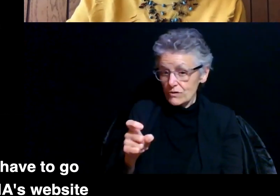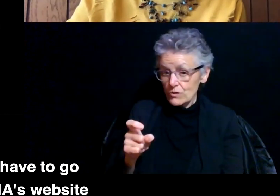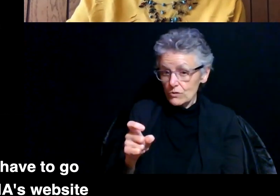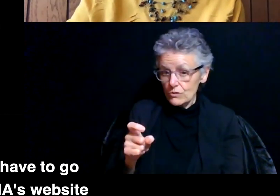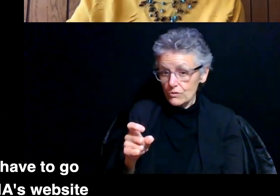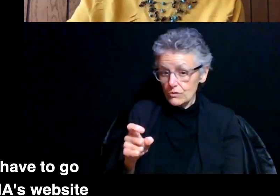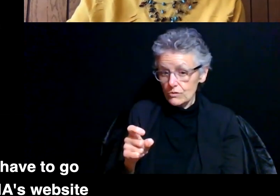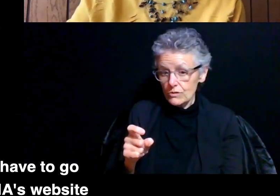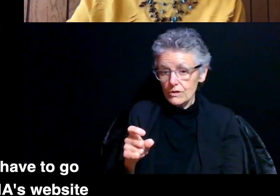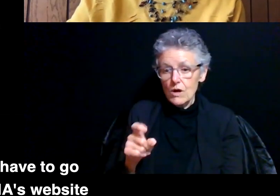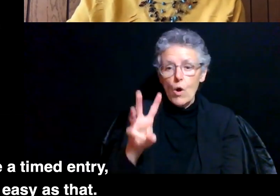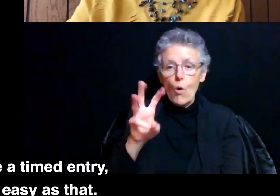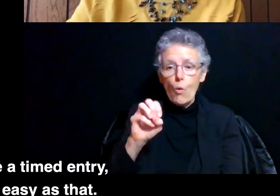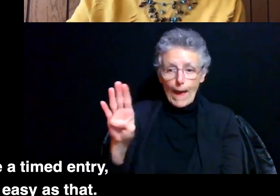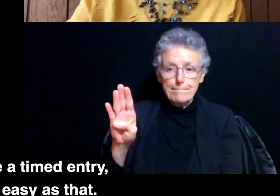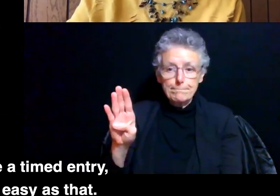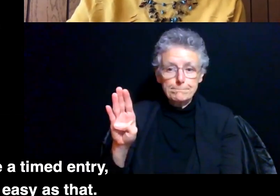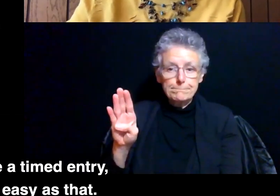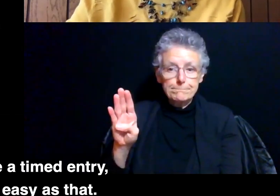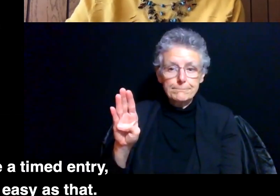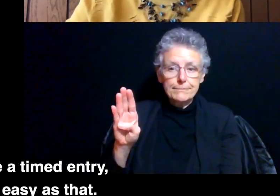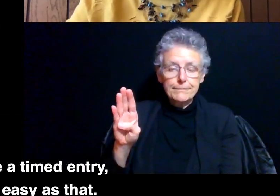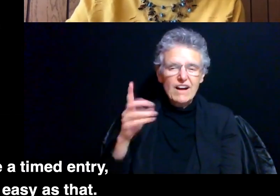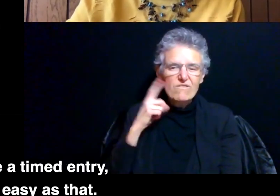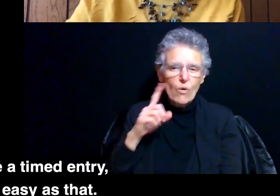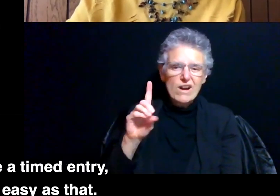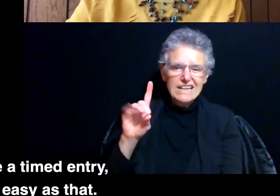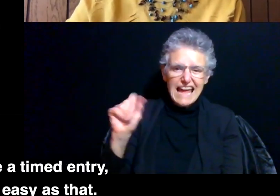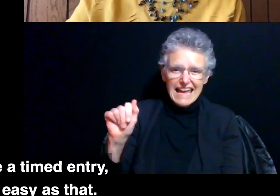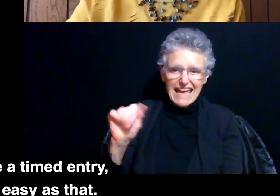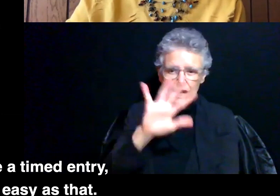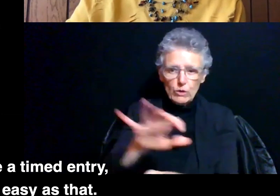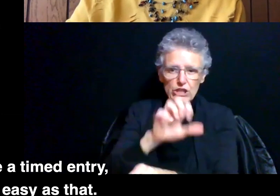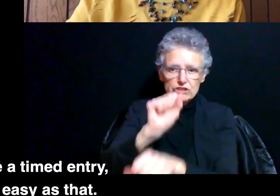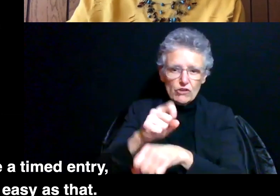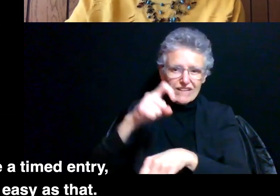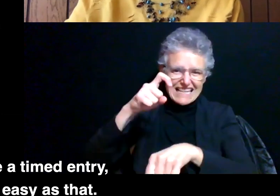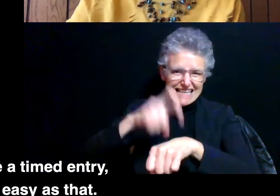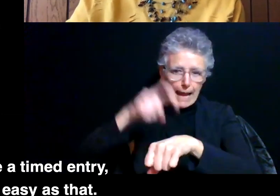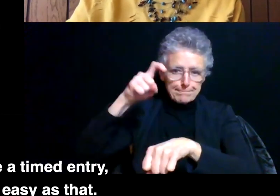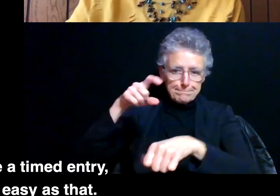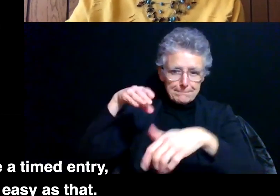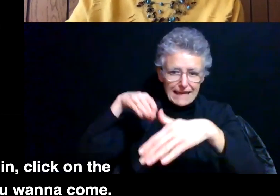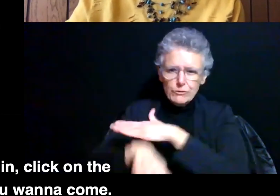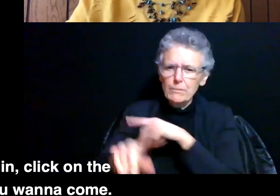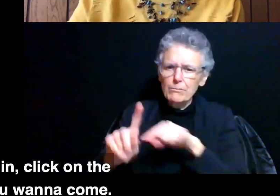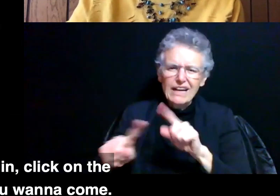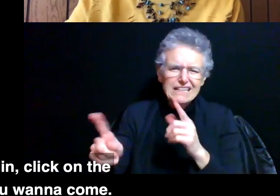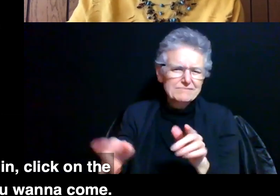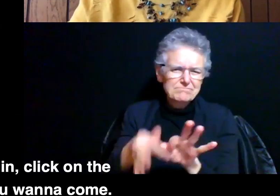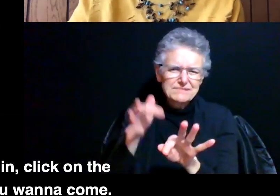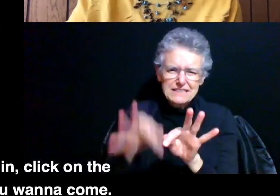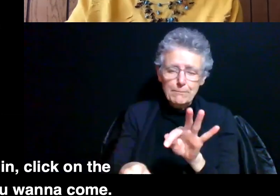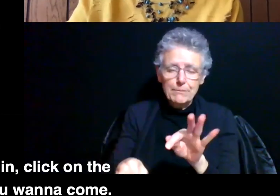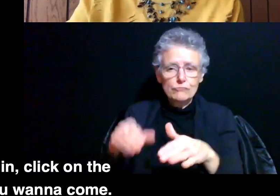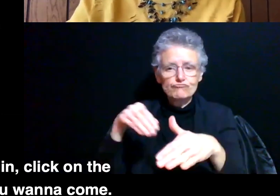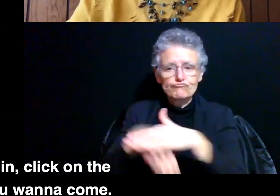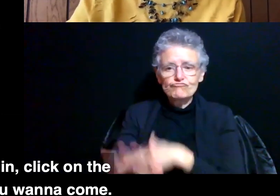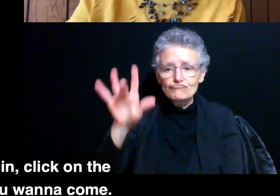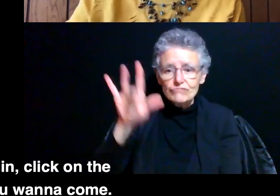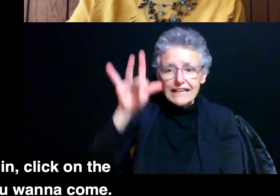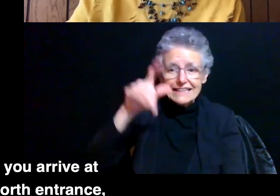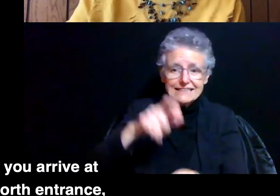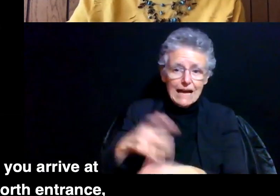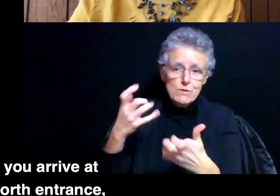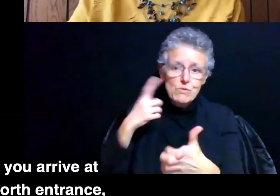the DIA's website and reserve a timed entry, but it's as easy as that. You just go in, click on the time that you want